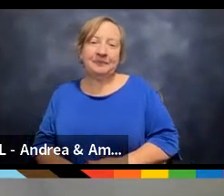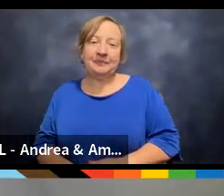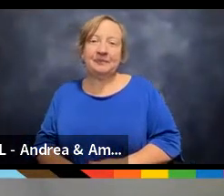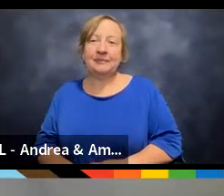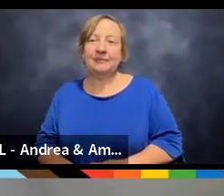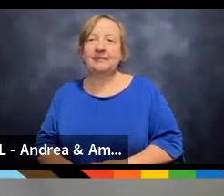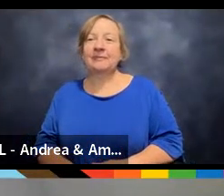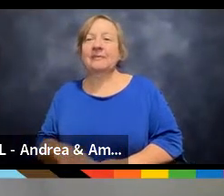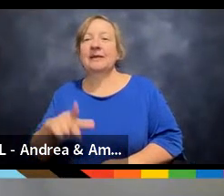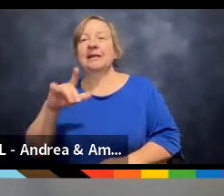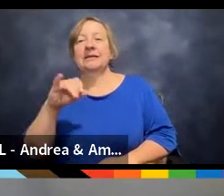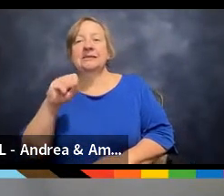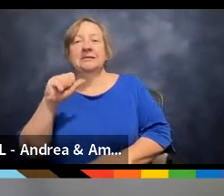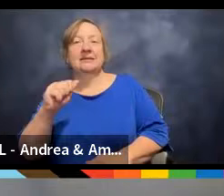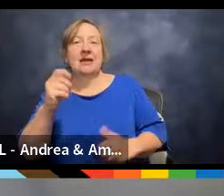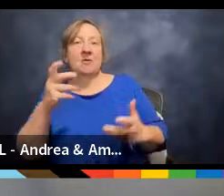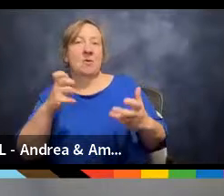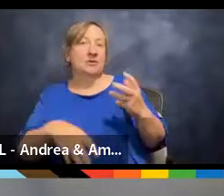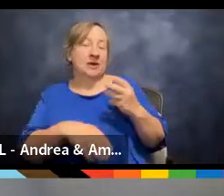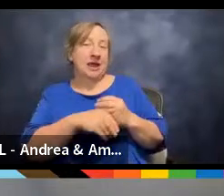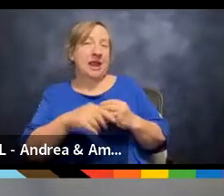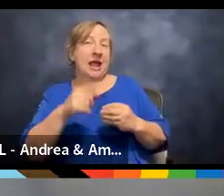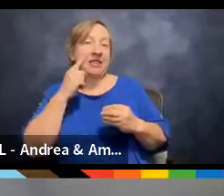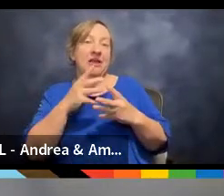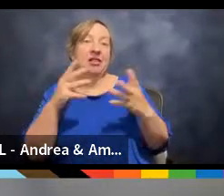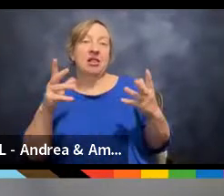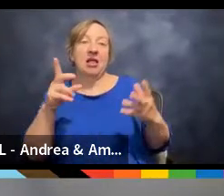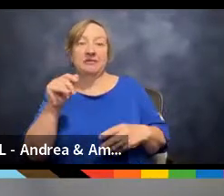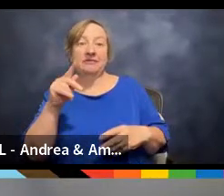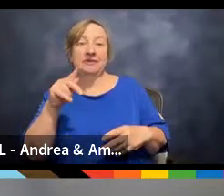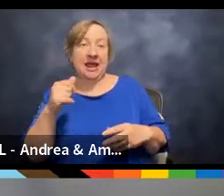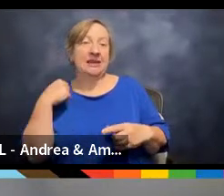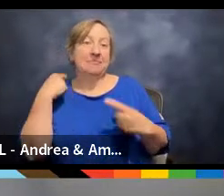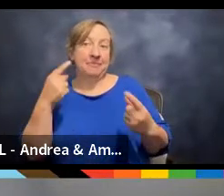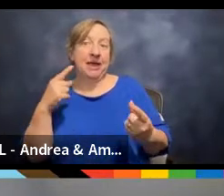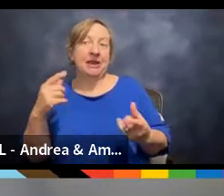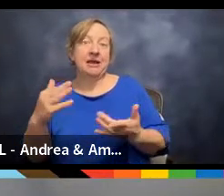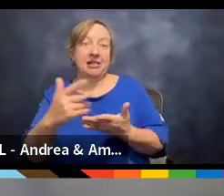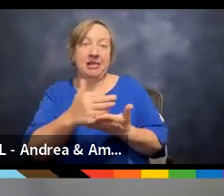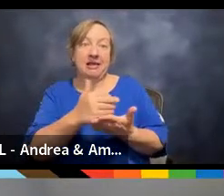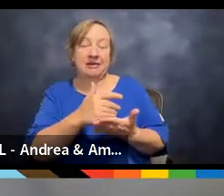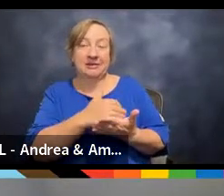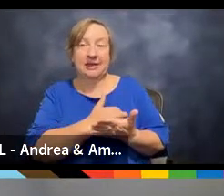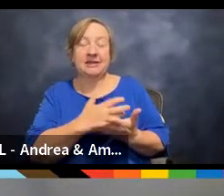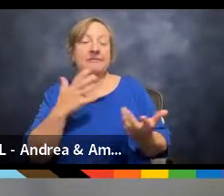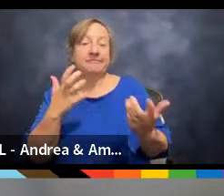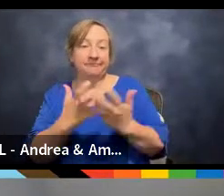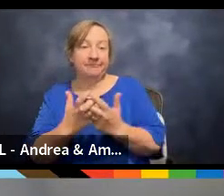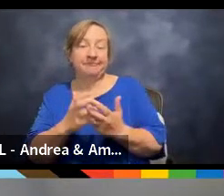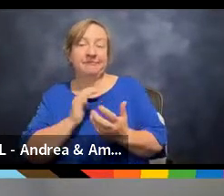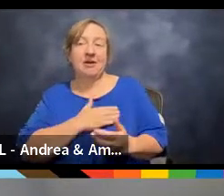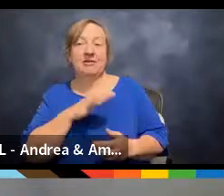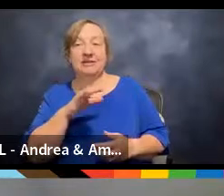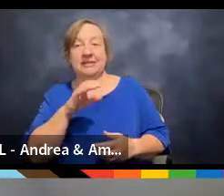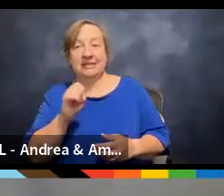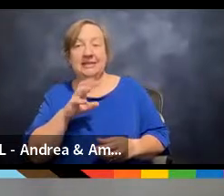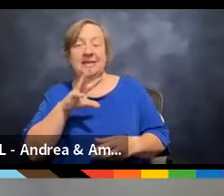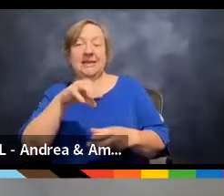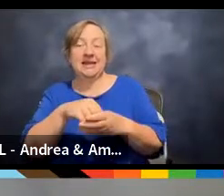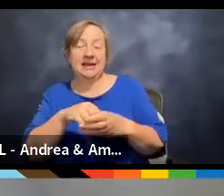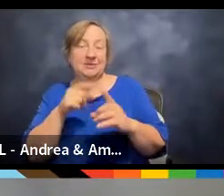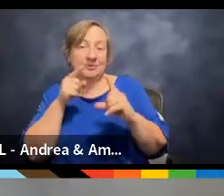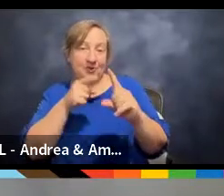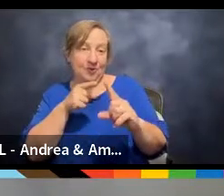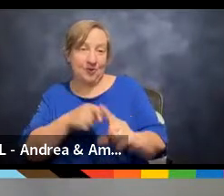Maybe I'll just add, I think there is a lot of data that has already been connected that is in alignment with our CE engagement goals that